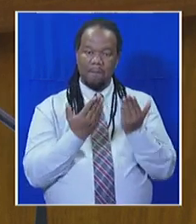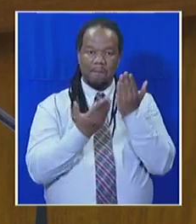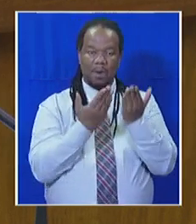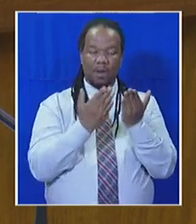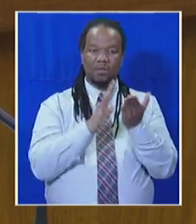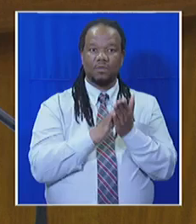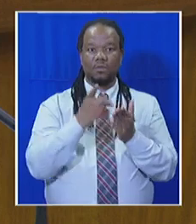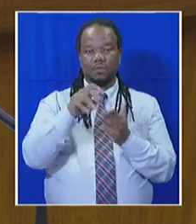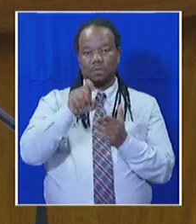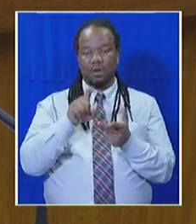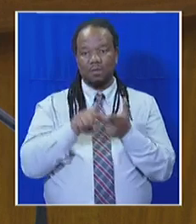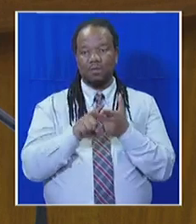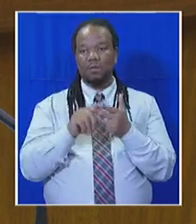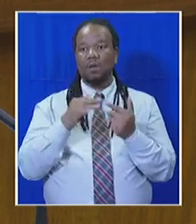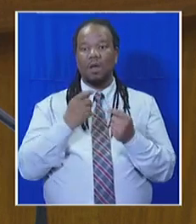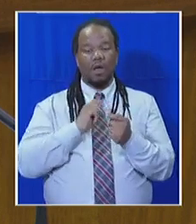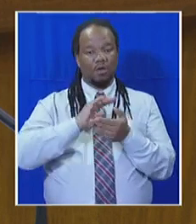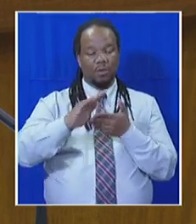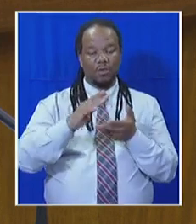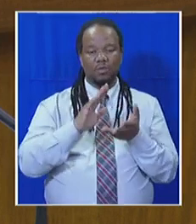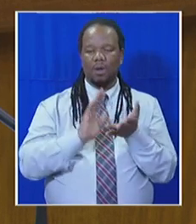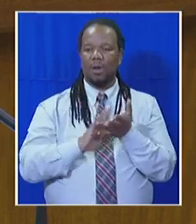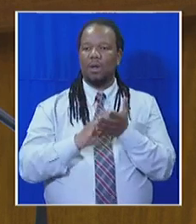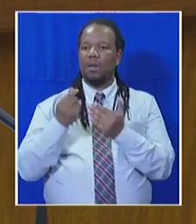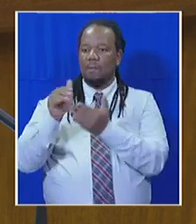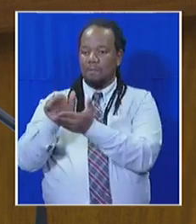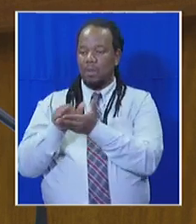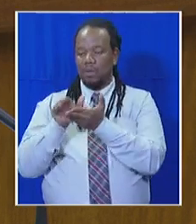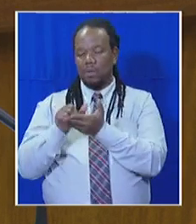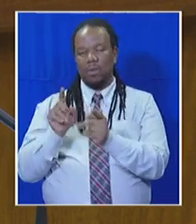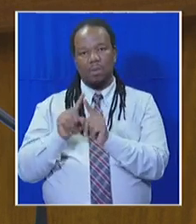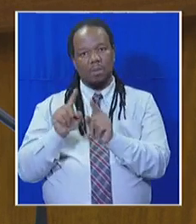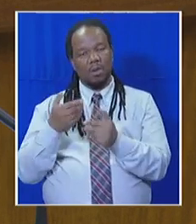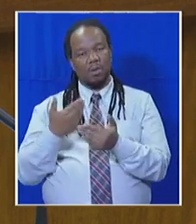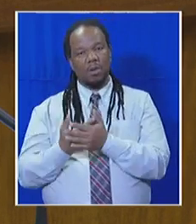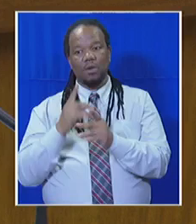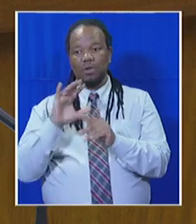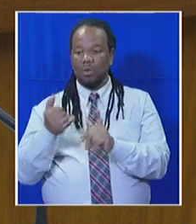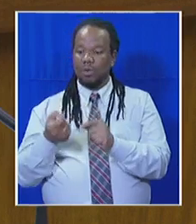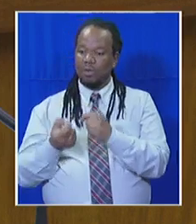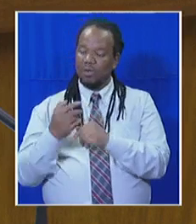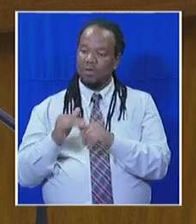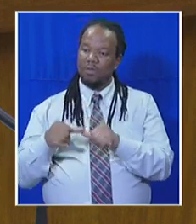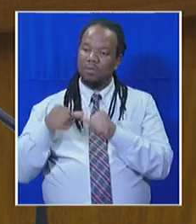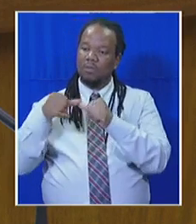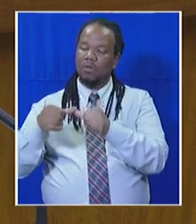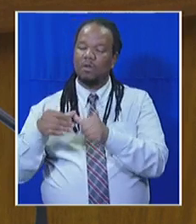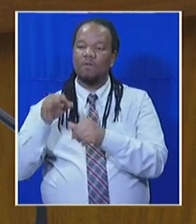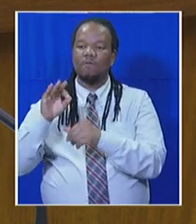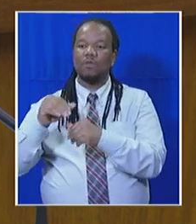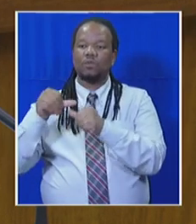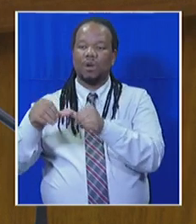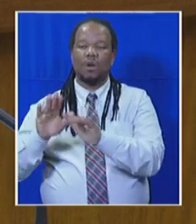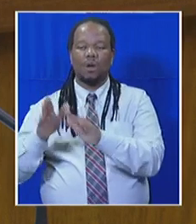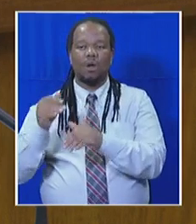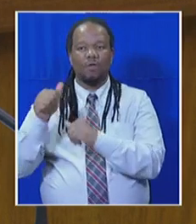expenditure, and borrowing. That the cost of recurrent spending is not deferred to future generations, that there is adequate provision